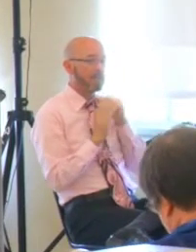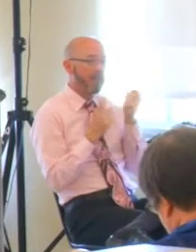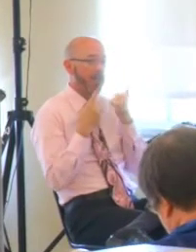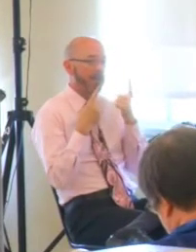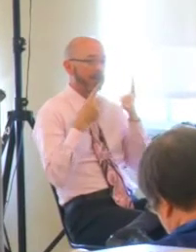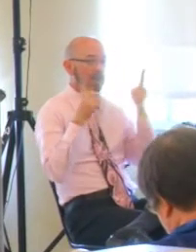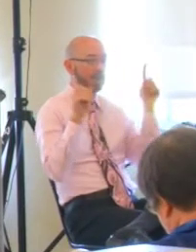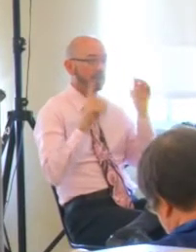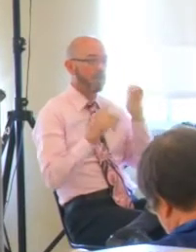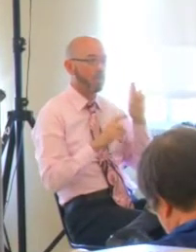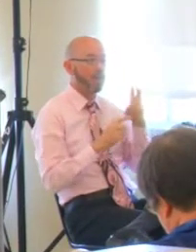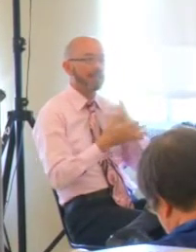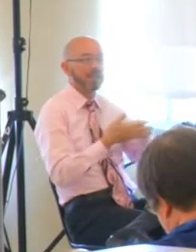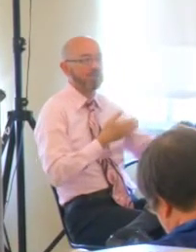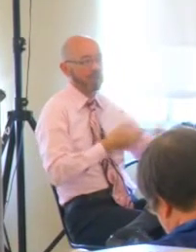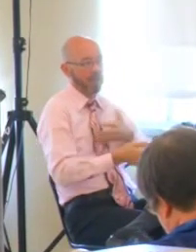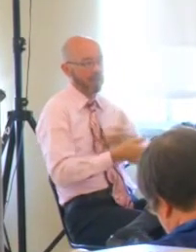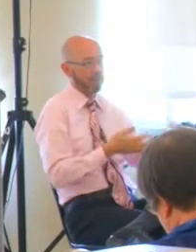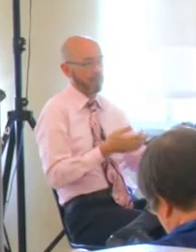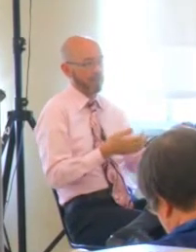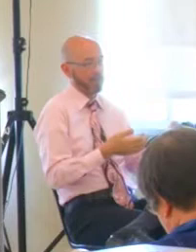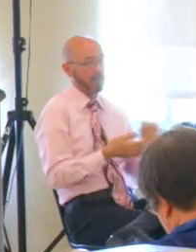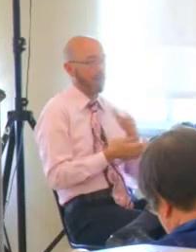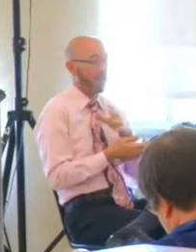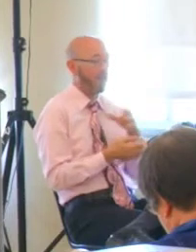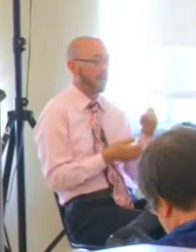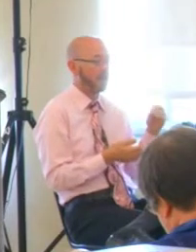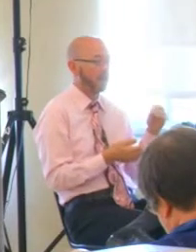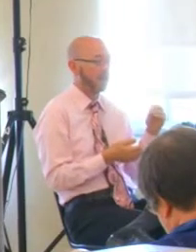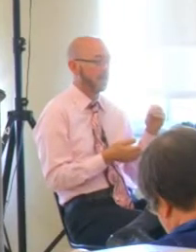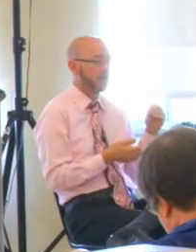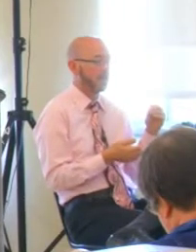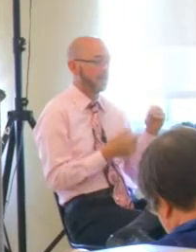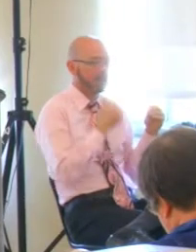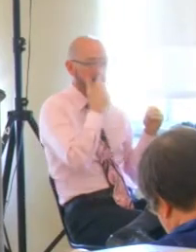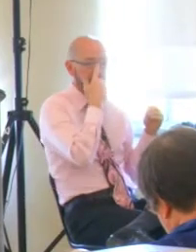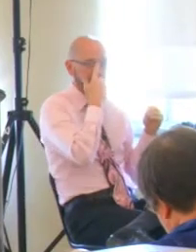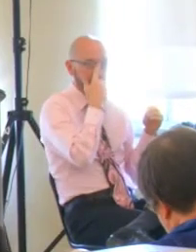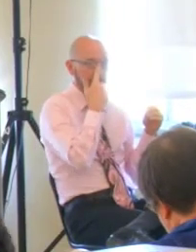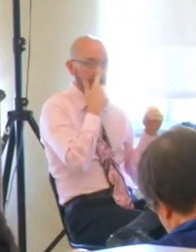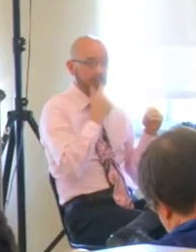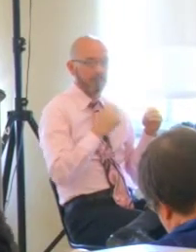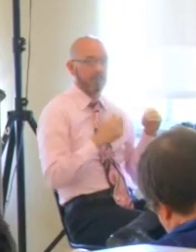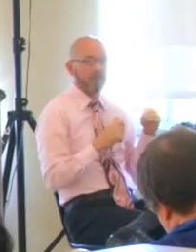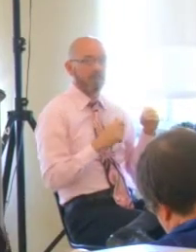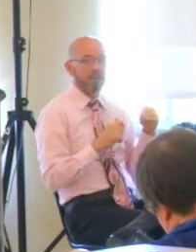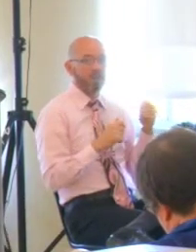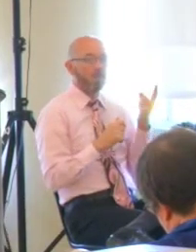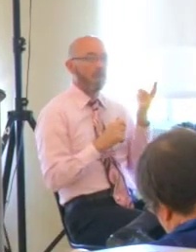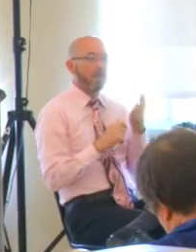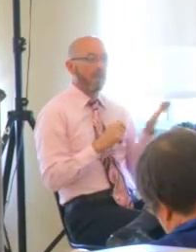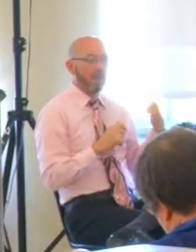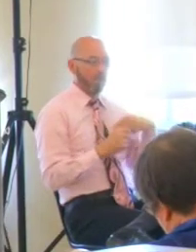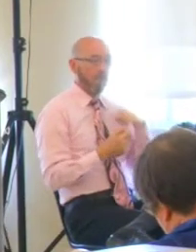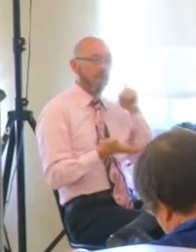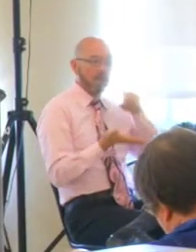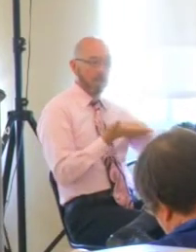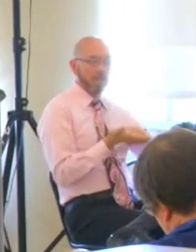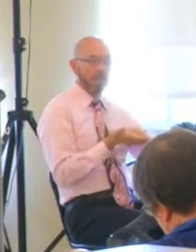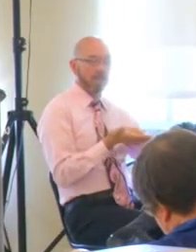ineffective or irrelevant. And it's not that, I think that one of the things we're seeing here is that